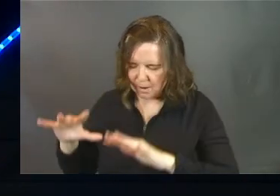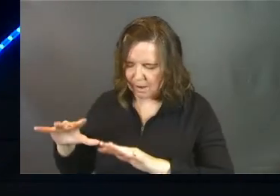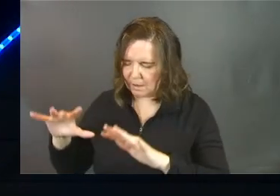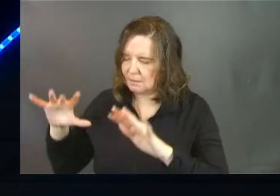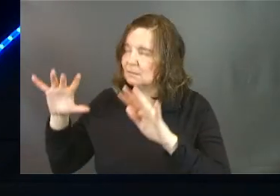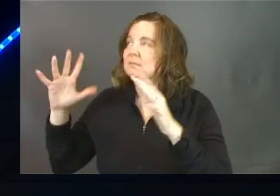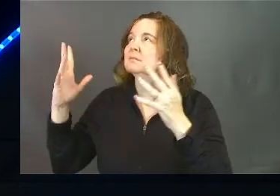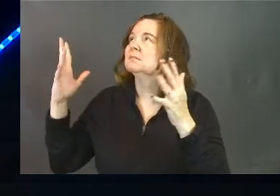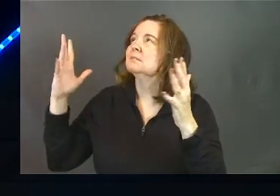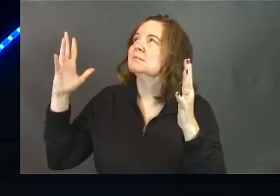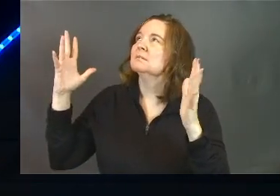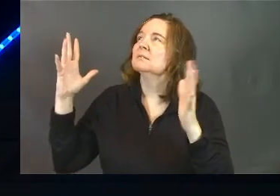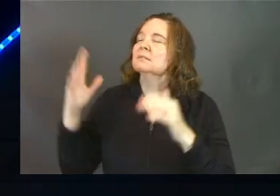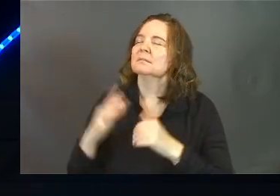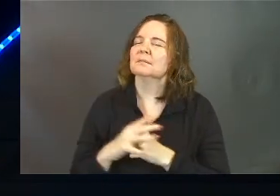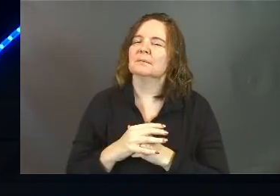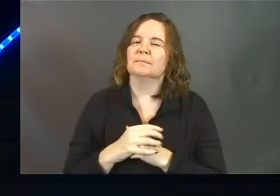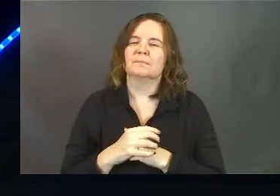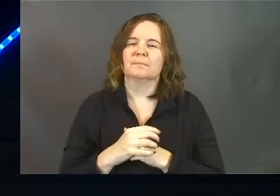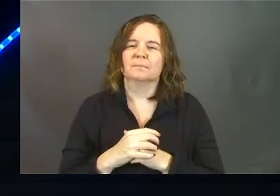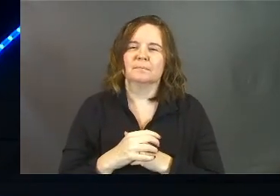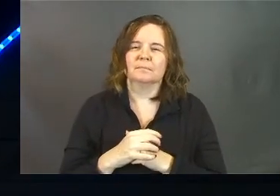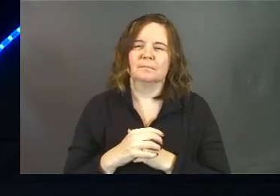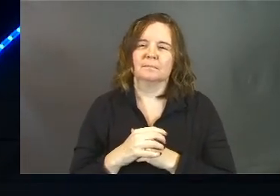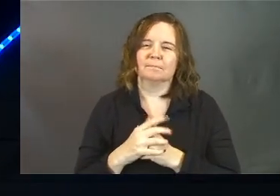our minds.